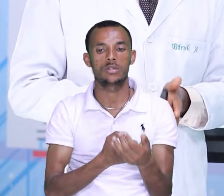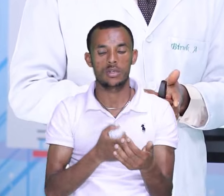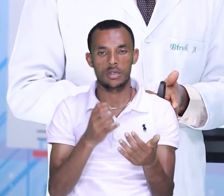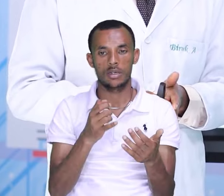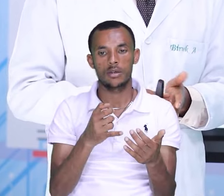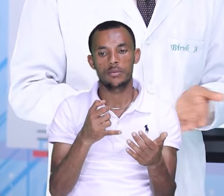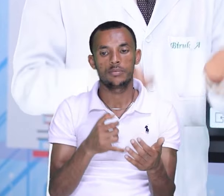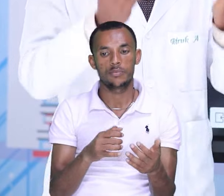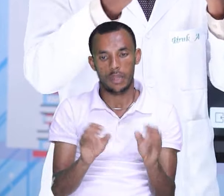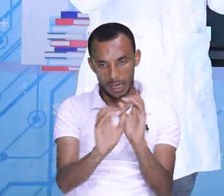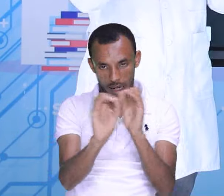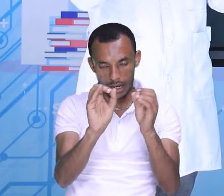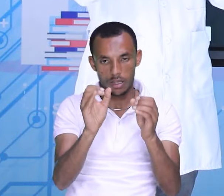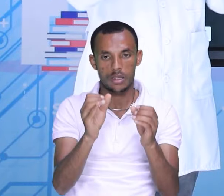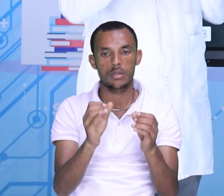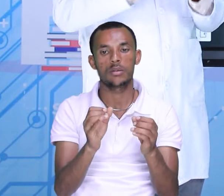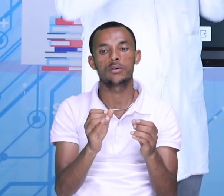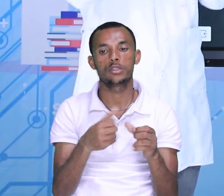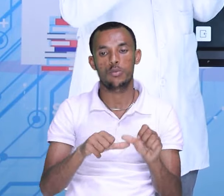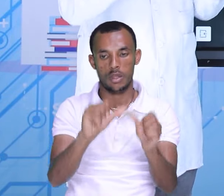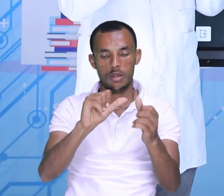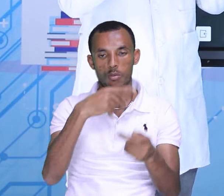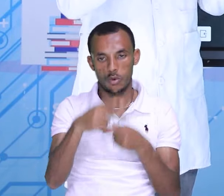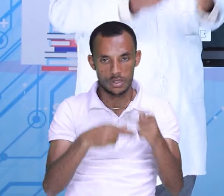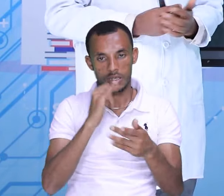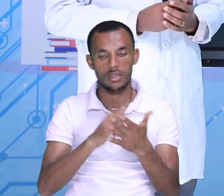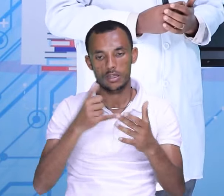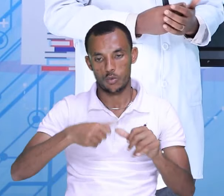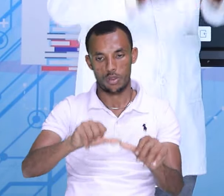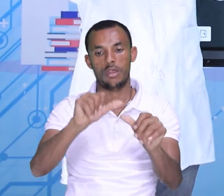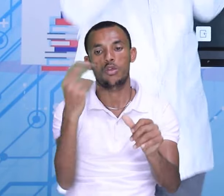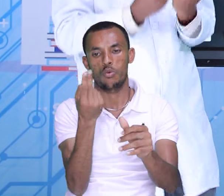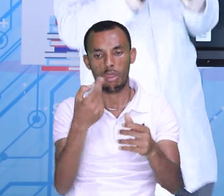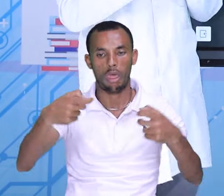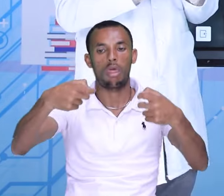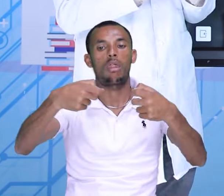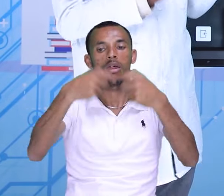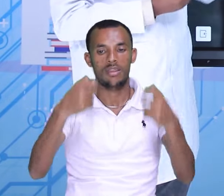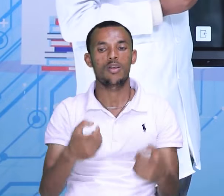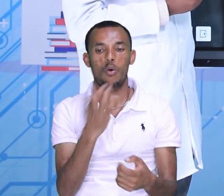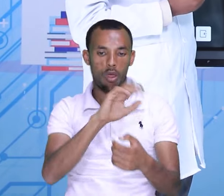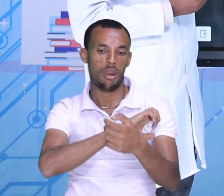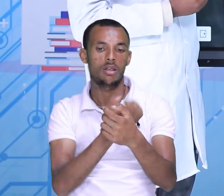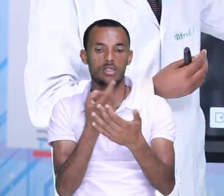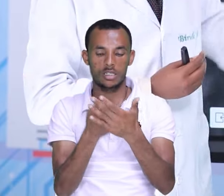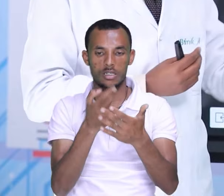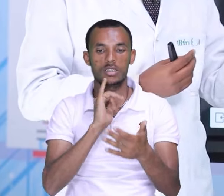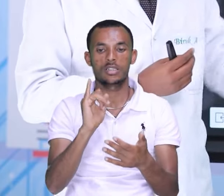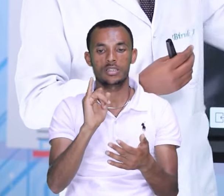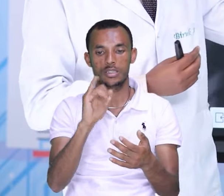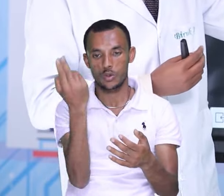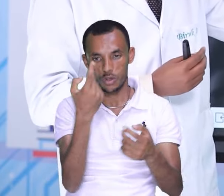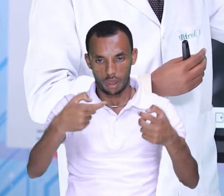known as spontaneous process. Non-spontaneous process means continuously it uses electricity, continuously it uses energy, because this one uses